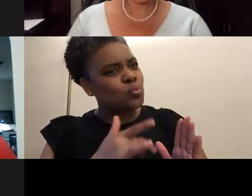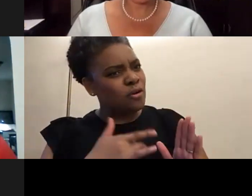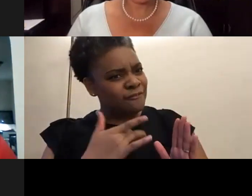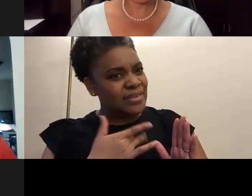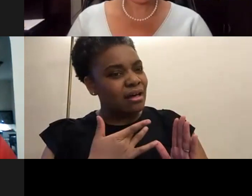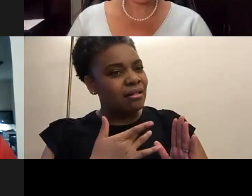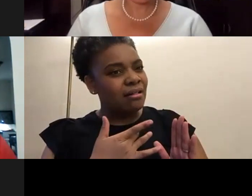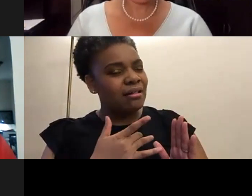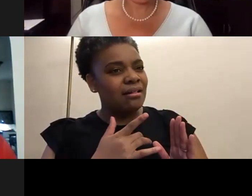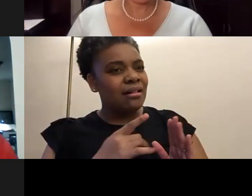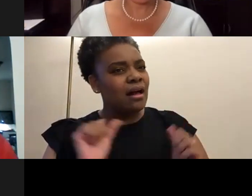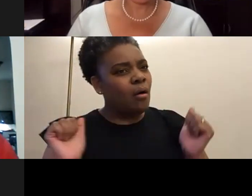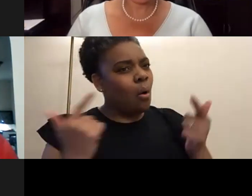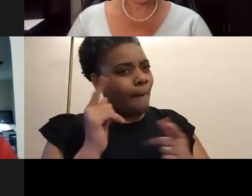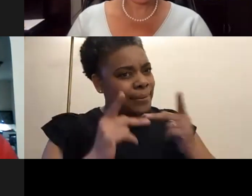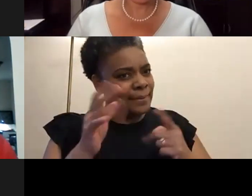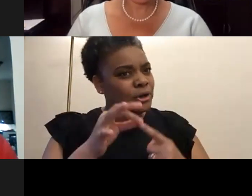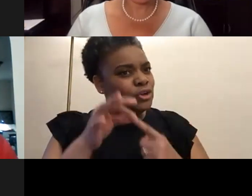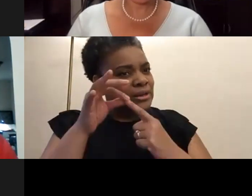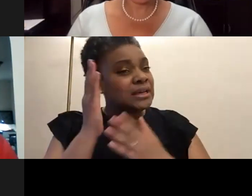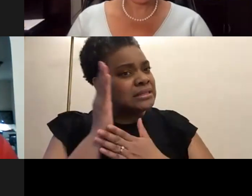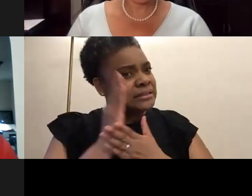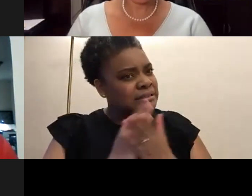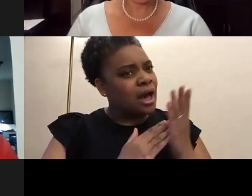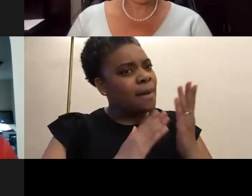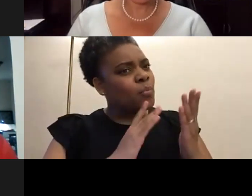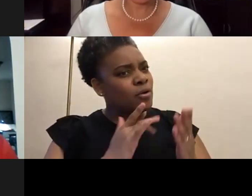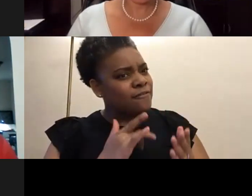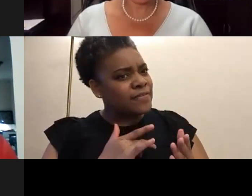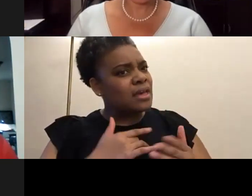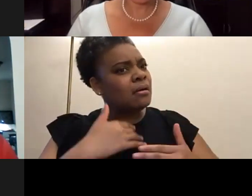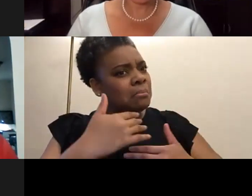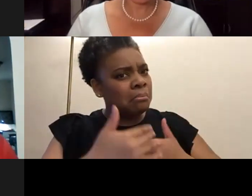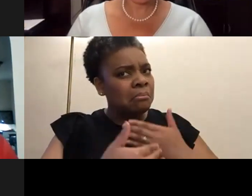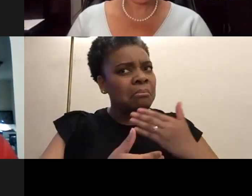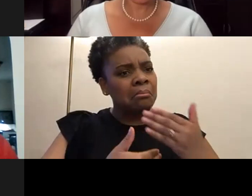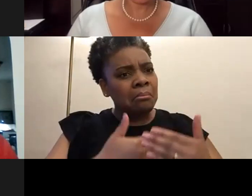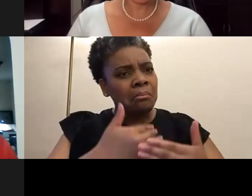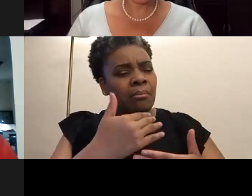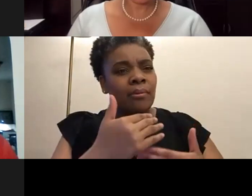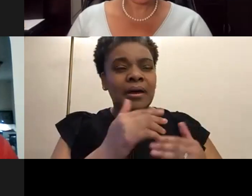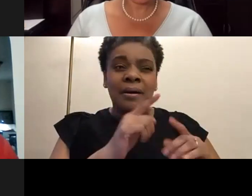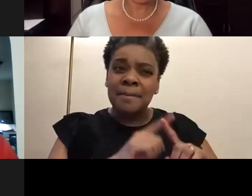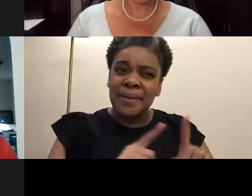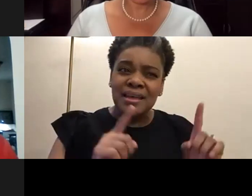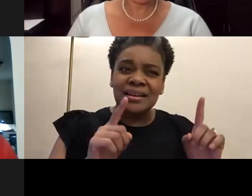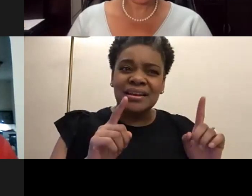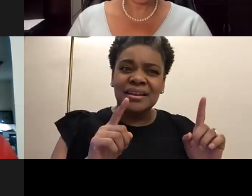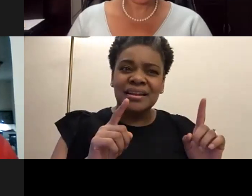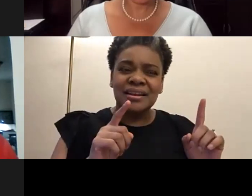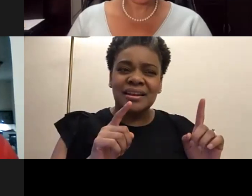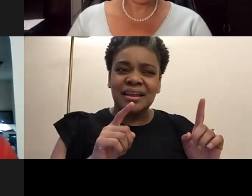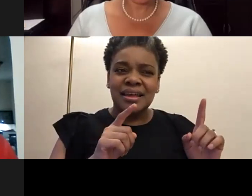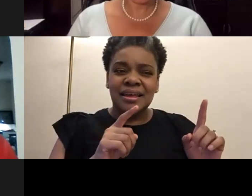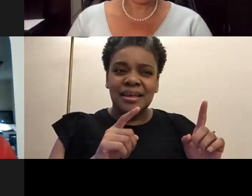unique. And so you're going to have some people where it lingers, right? But I wouldn't be concerned. I would not be